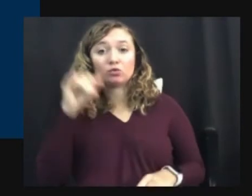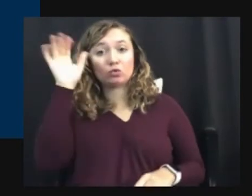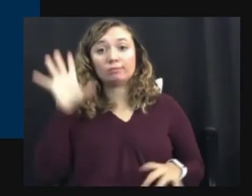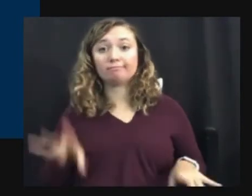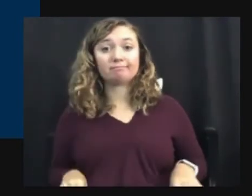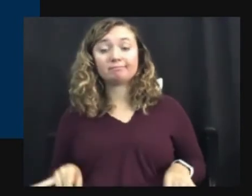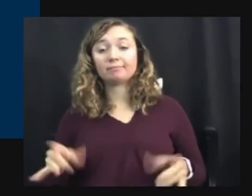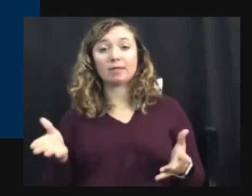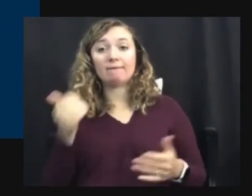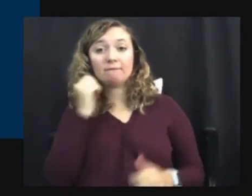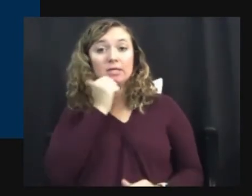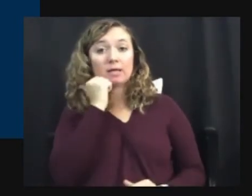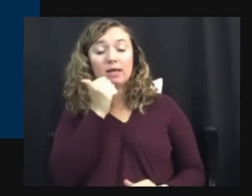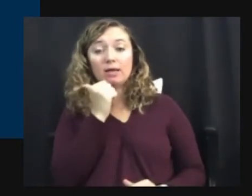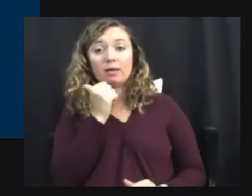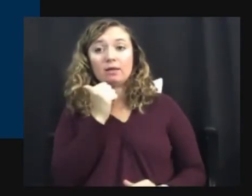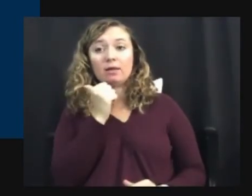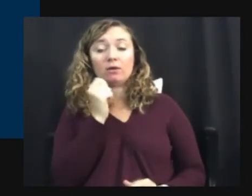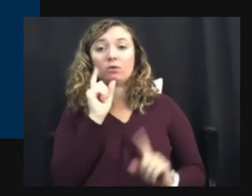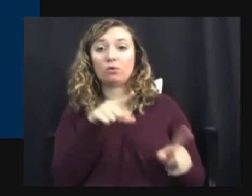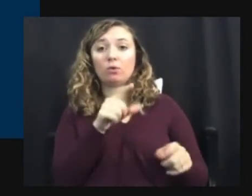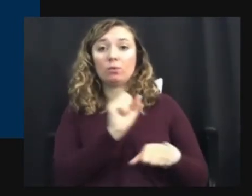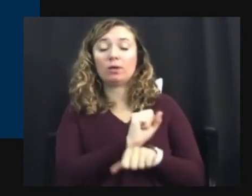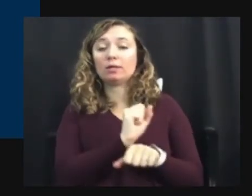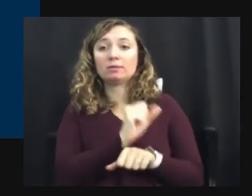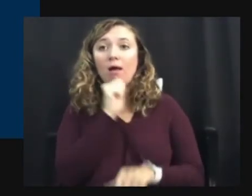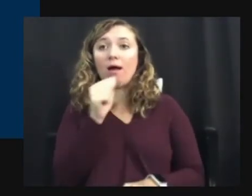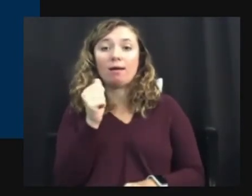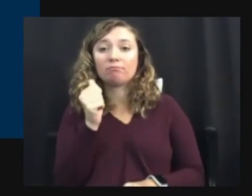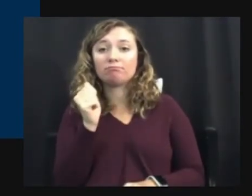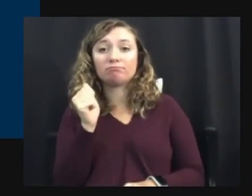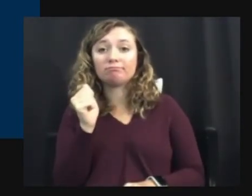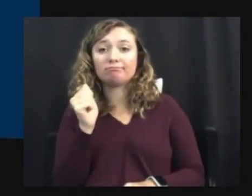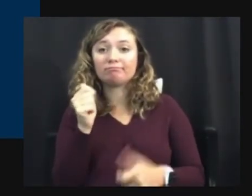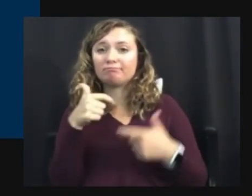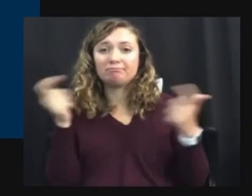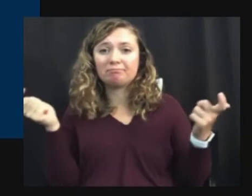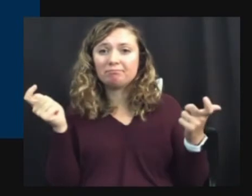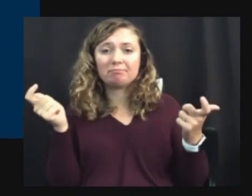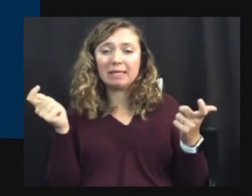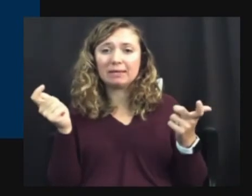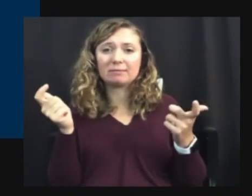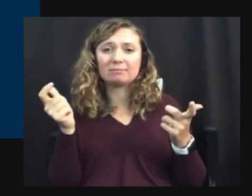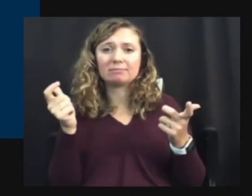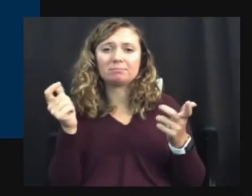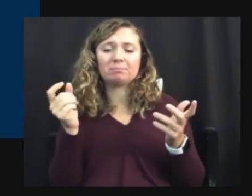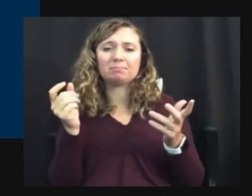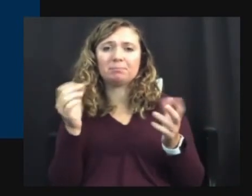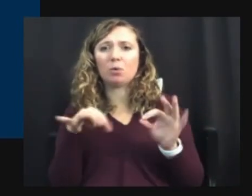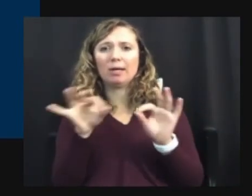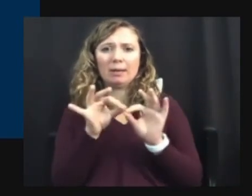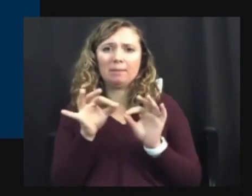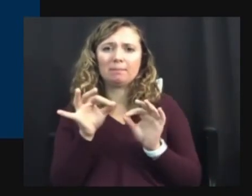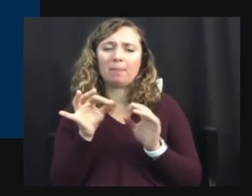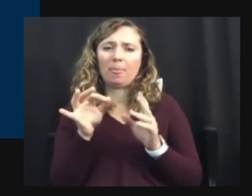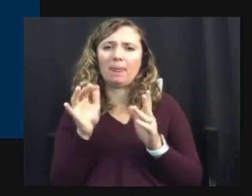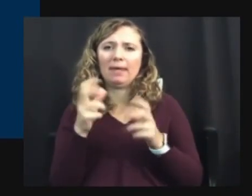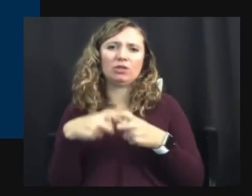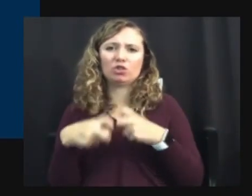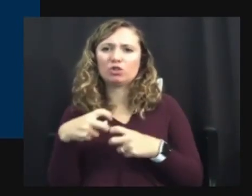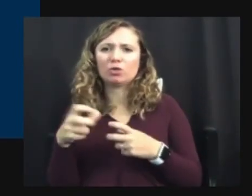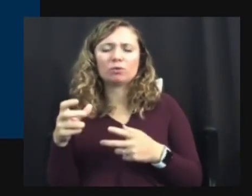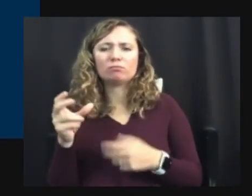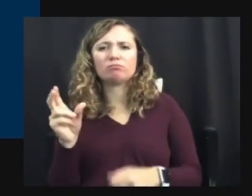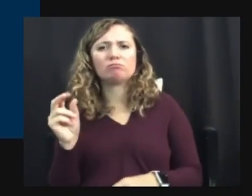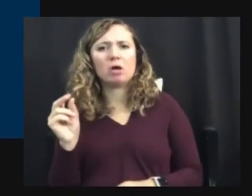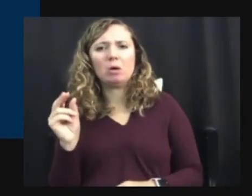have spouses. It's not a big deal. It's just like putting on a pair of underwear, but you throw them away if you have an accident. So it's